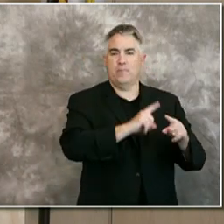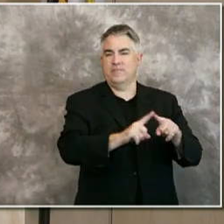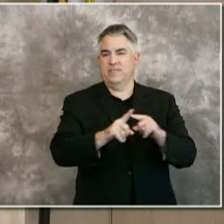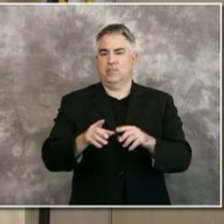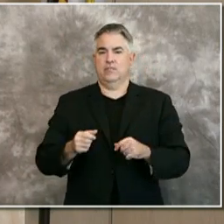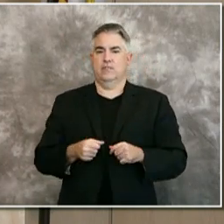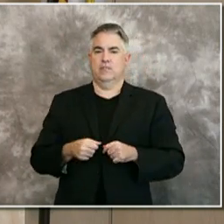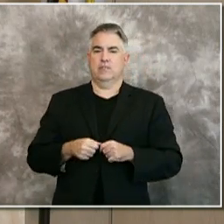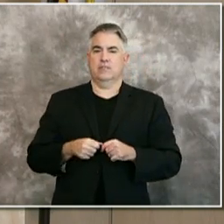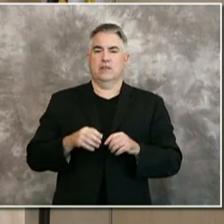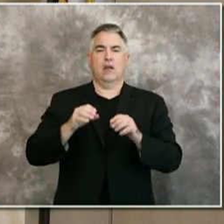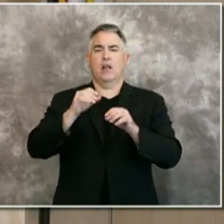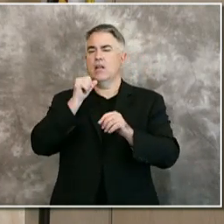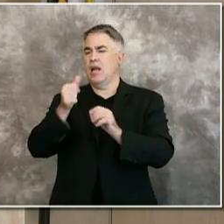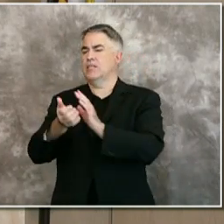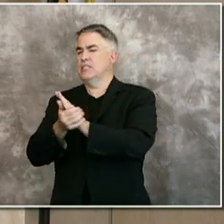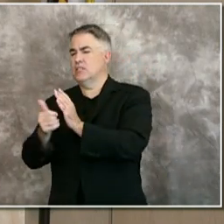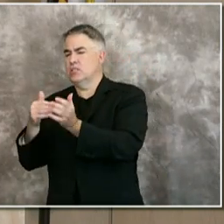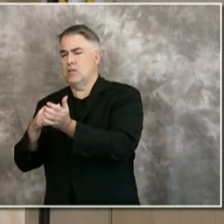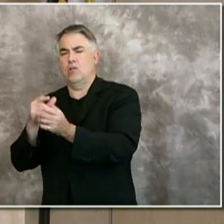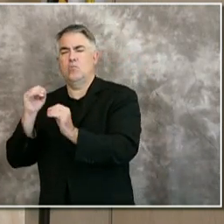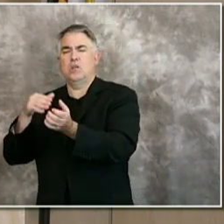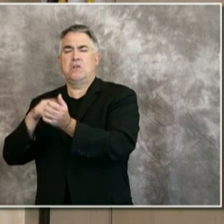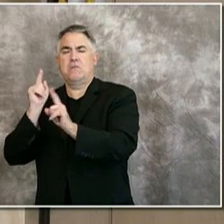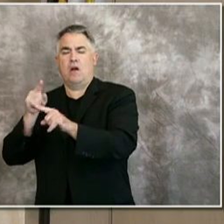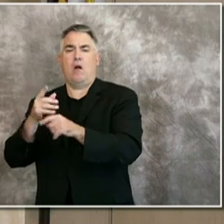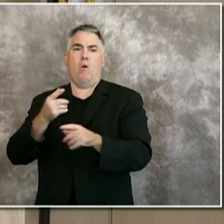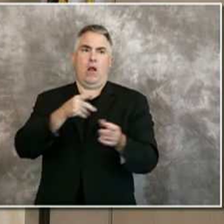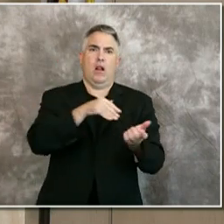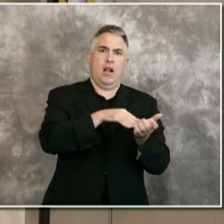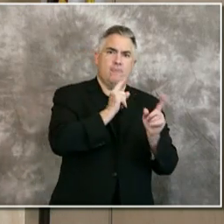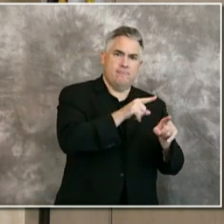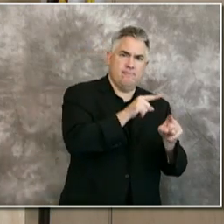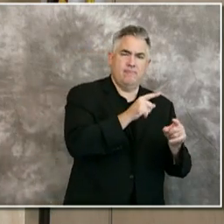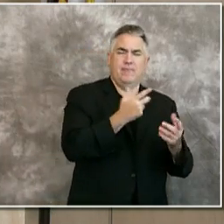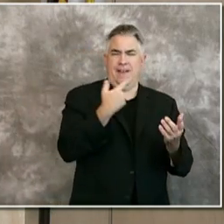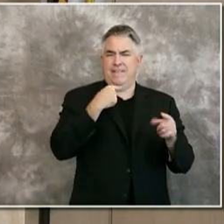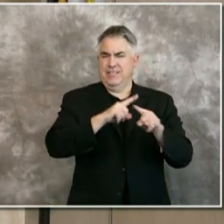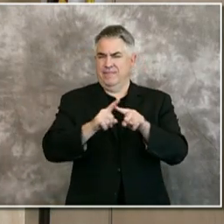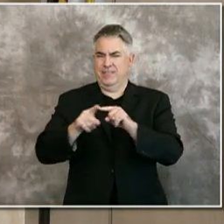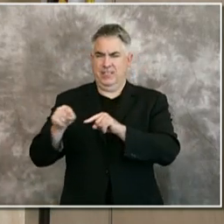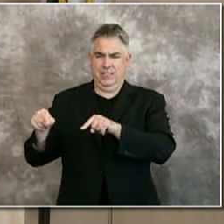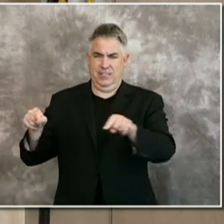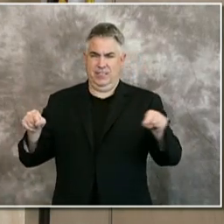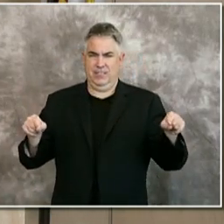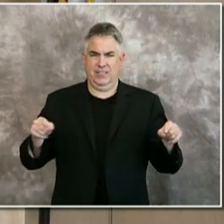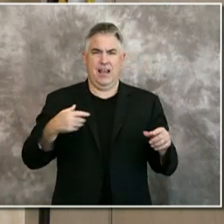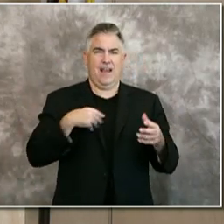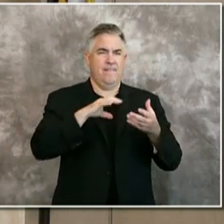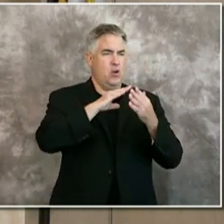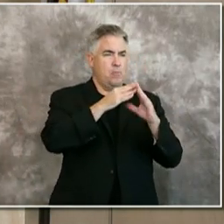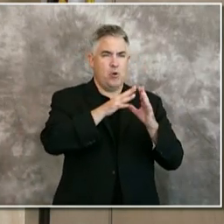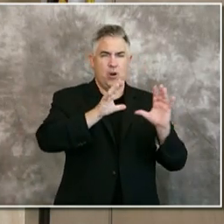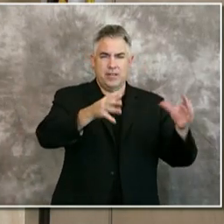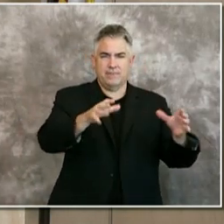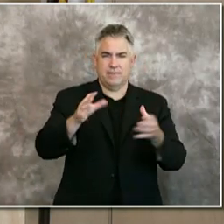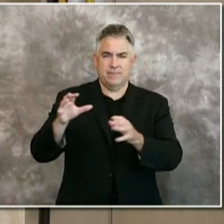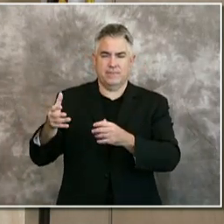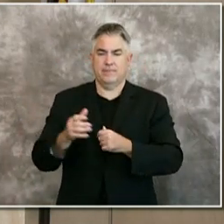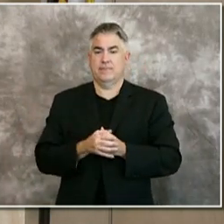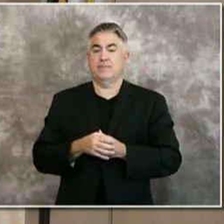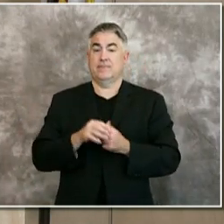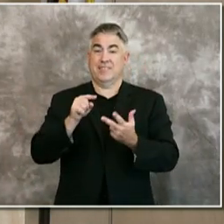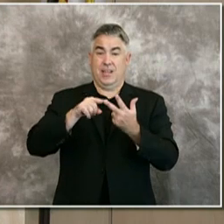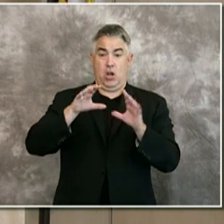nursing facilities, as well as the third bucket of outbreaks is with community settings. And the community setting outbreaks